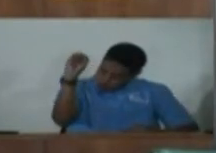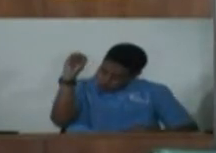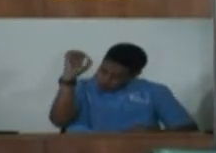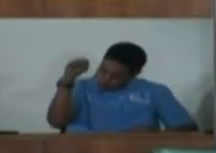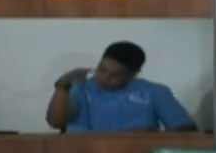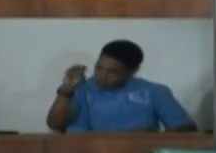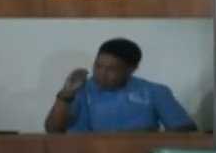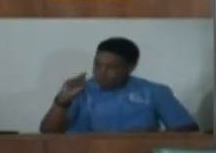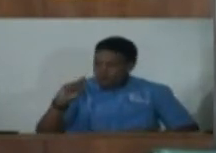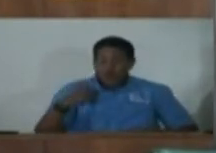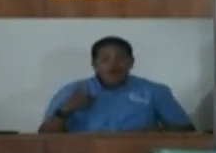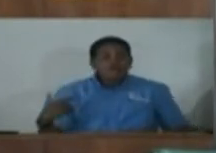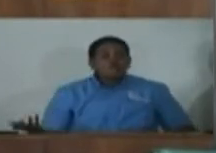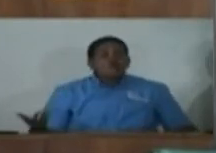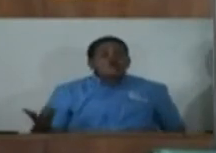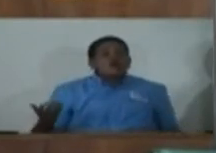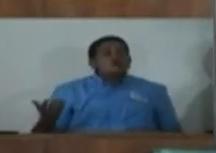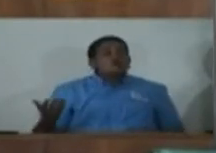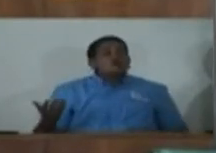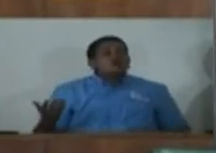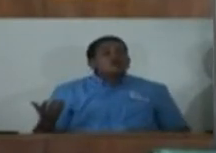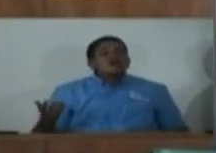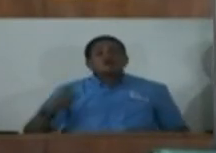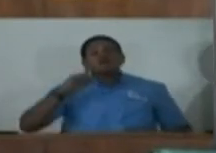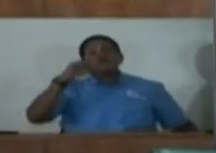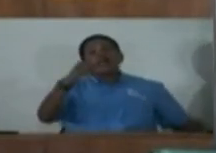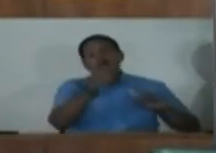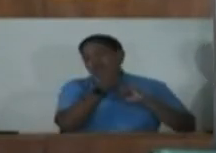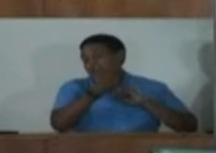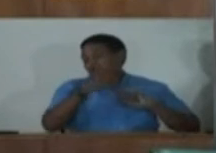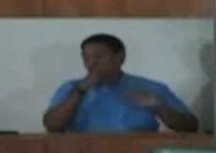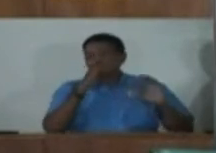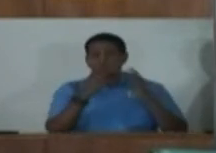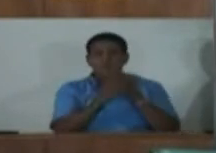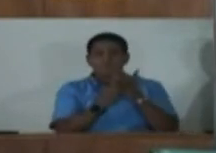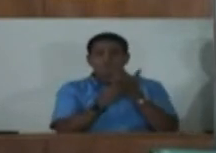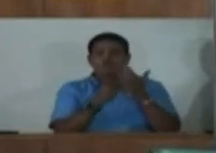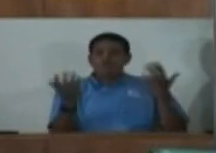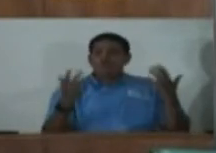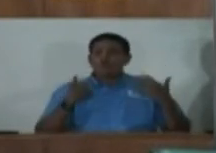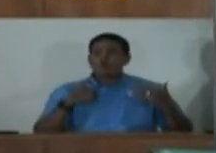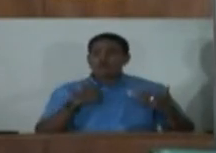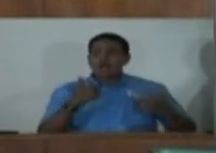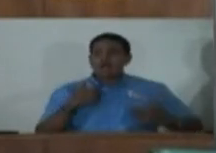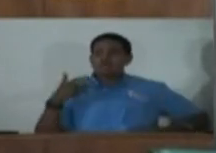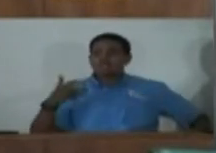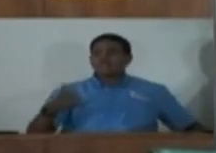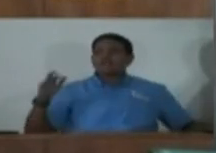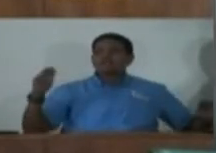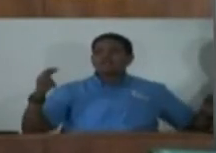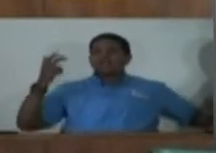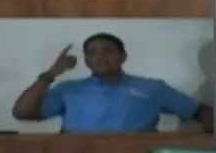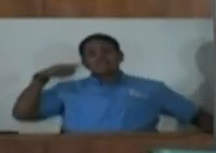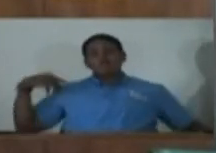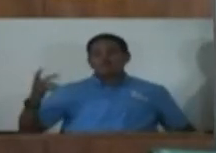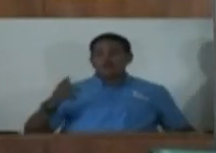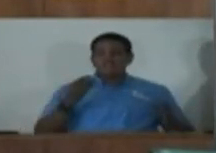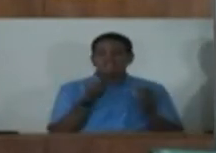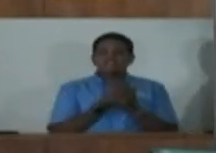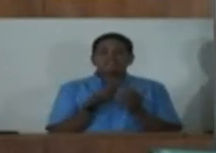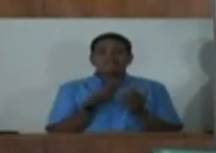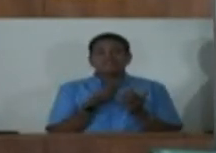JIPO should at least be expanded to mirror what we have in place for physical